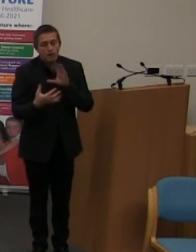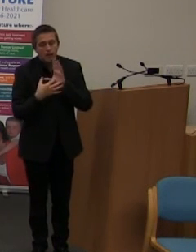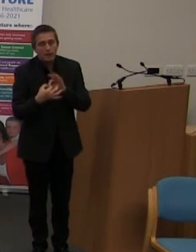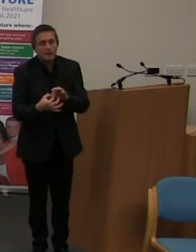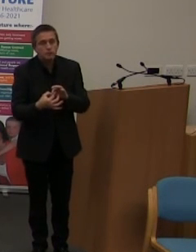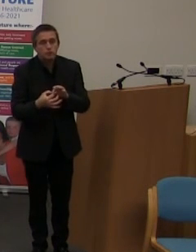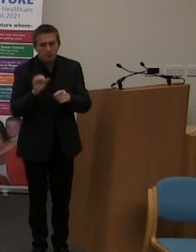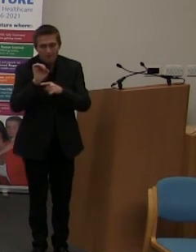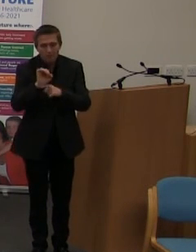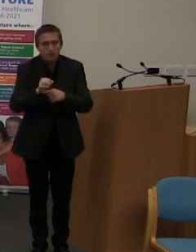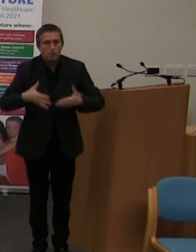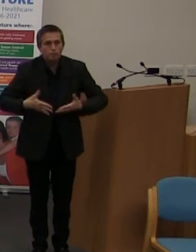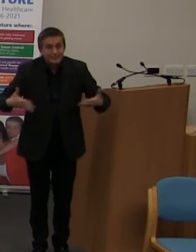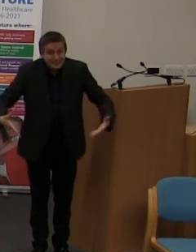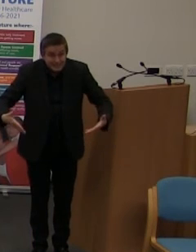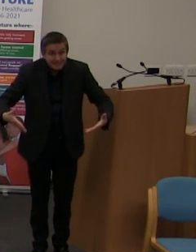like obesity,